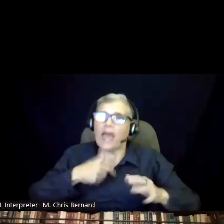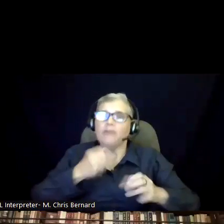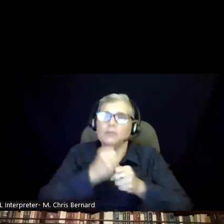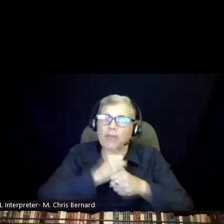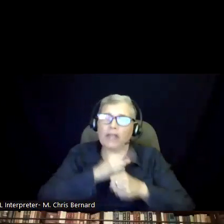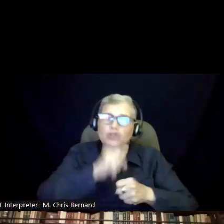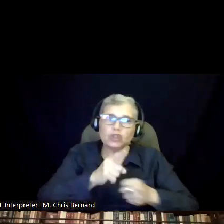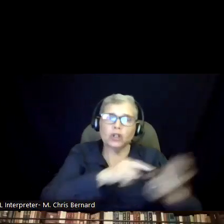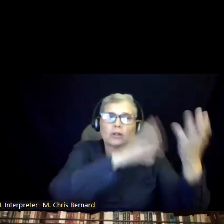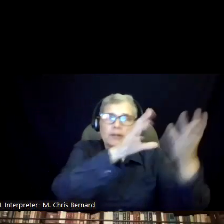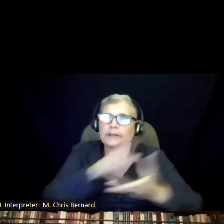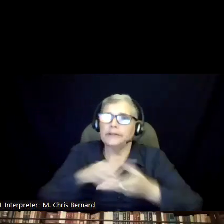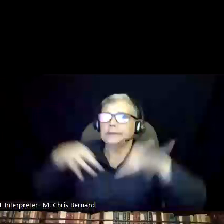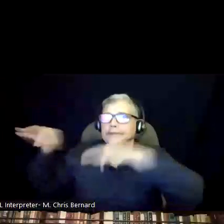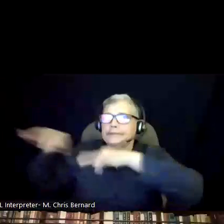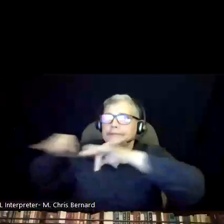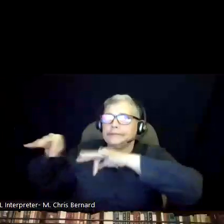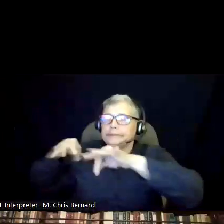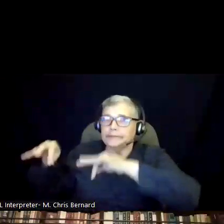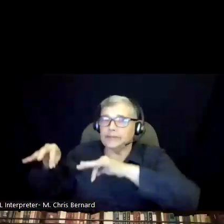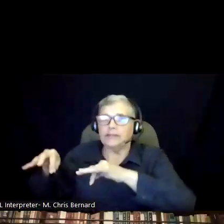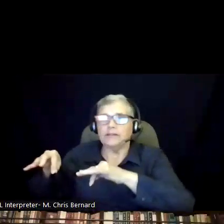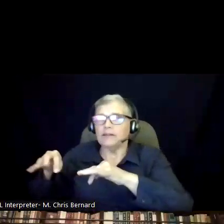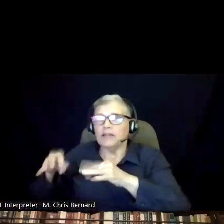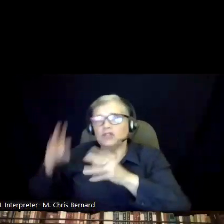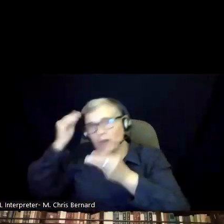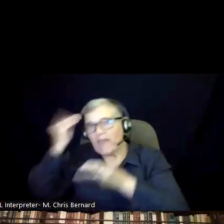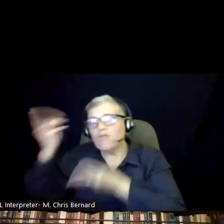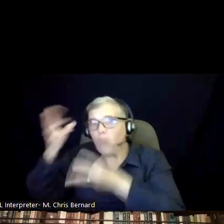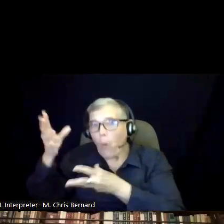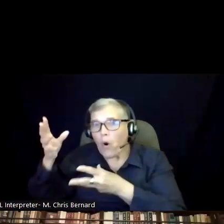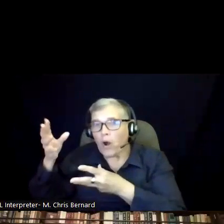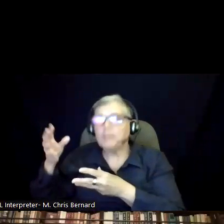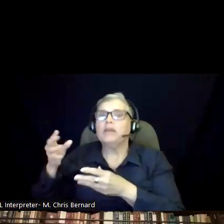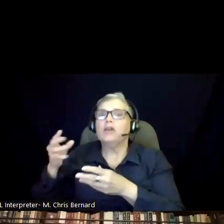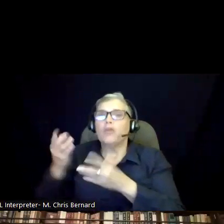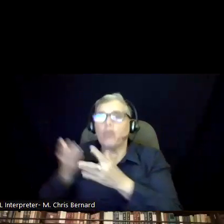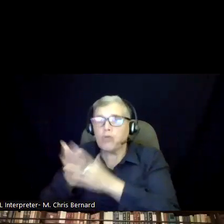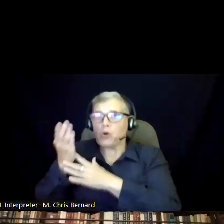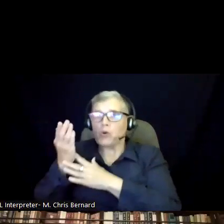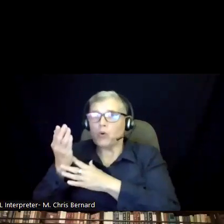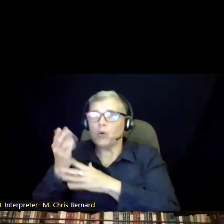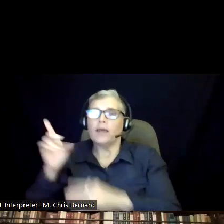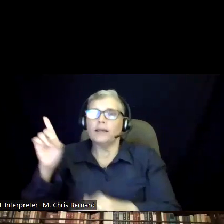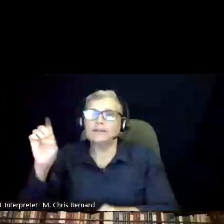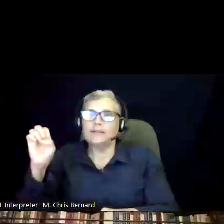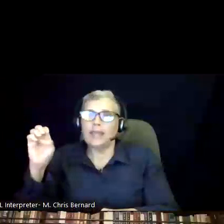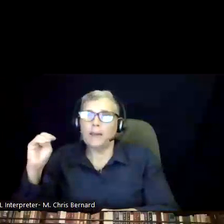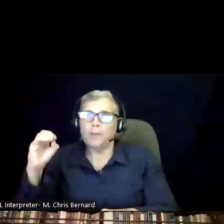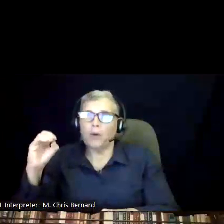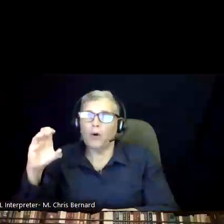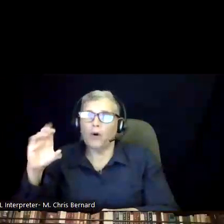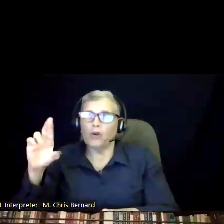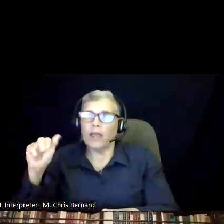are made in the same way that by which we make laws, through the democratic process, or through a variety of democratic processes.